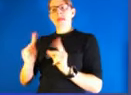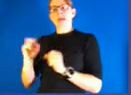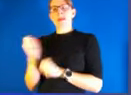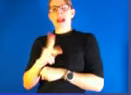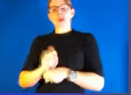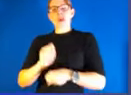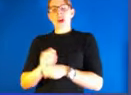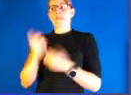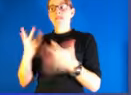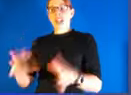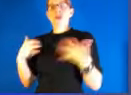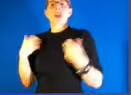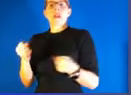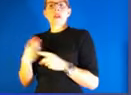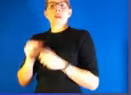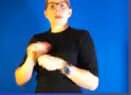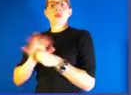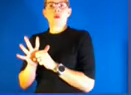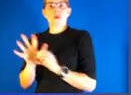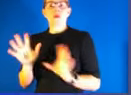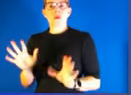recovered from COVID and are no longer